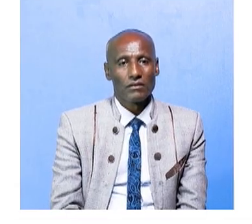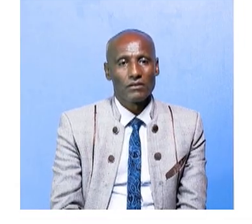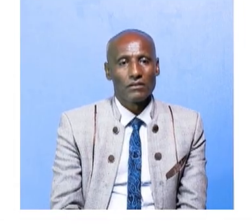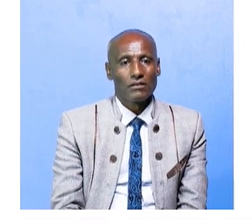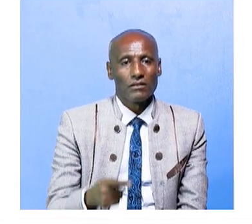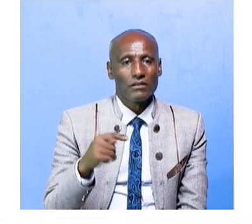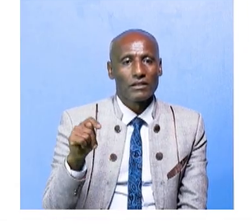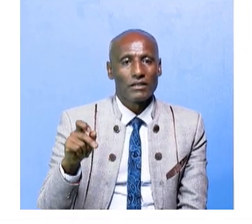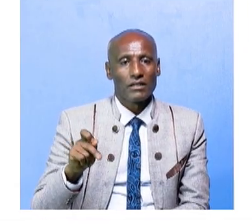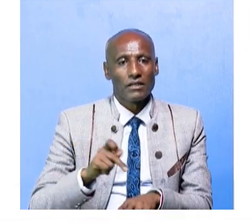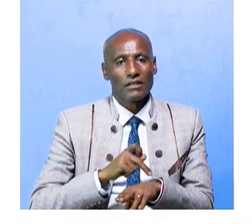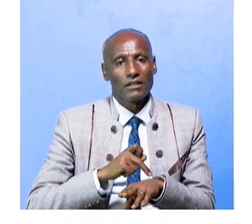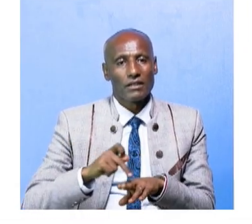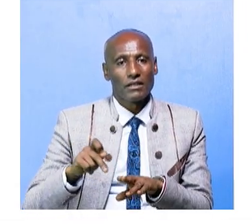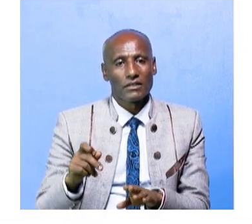The